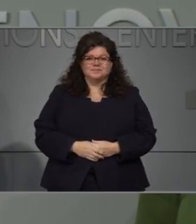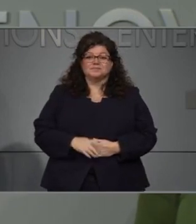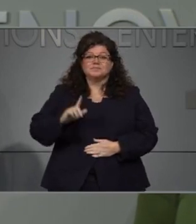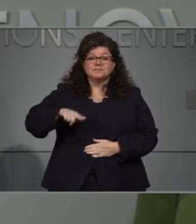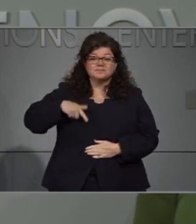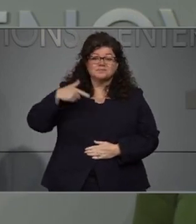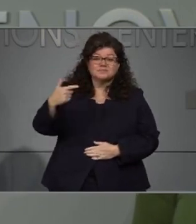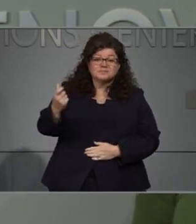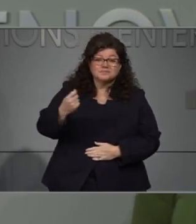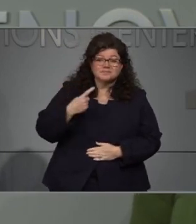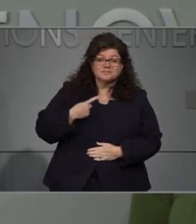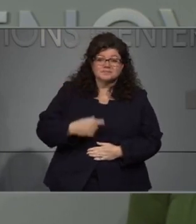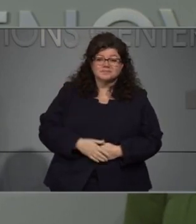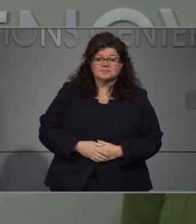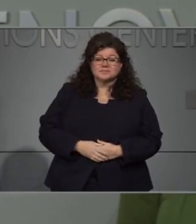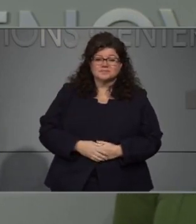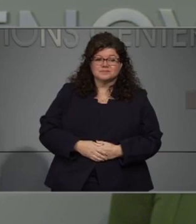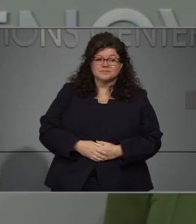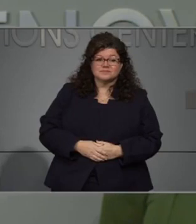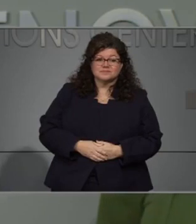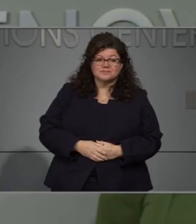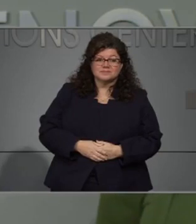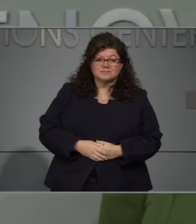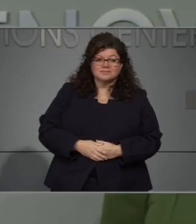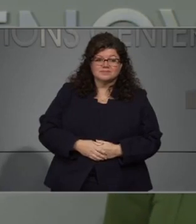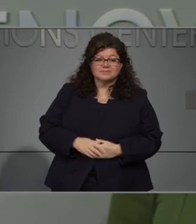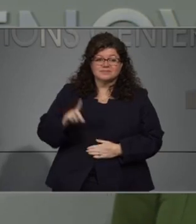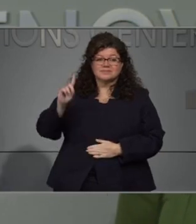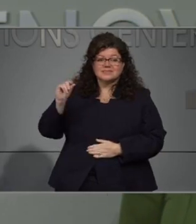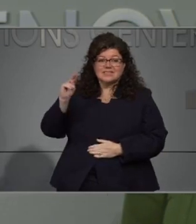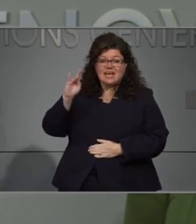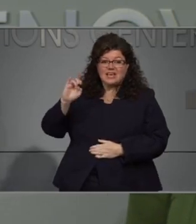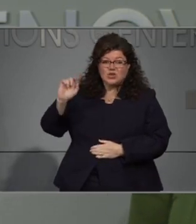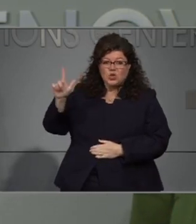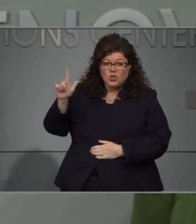Our next question is from Daniel Viotto with Telemundo Charlotte.